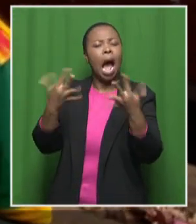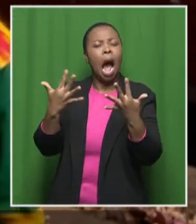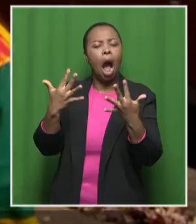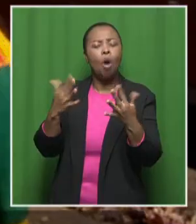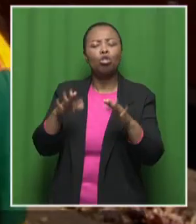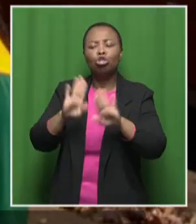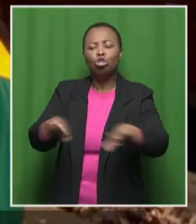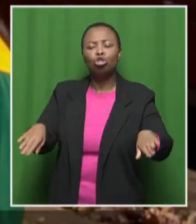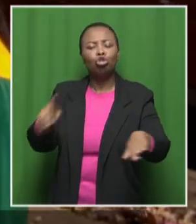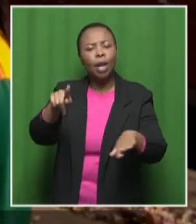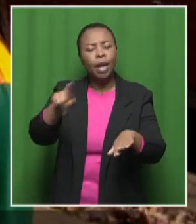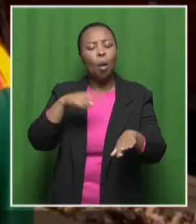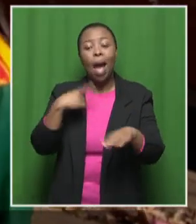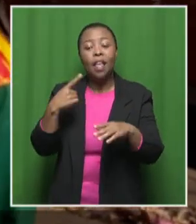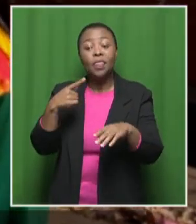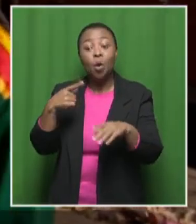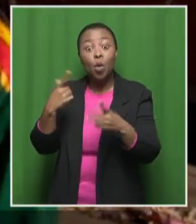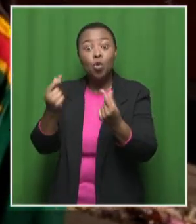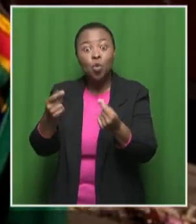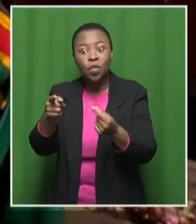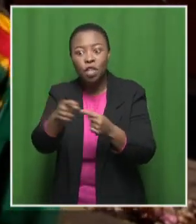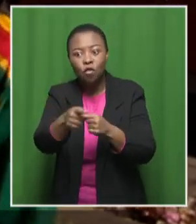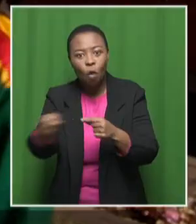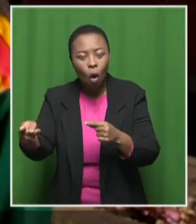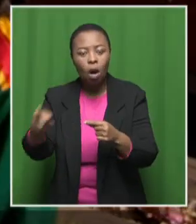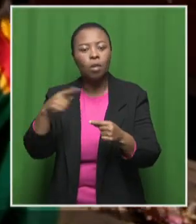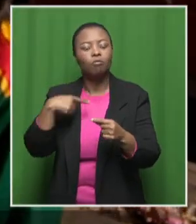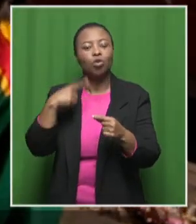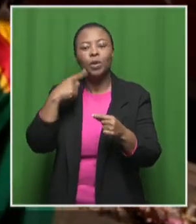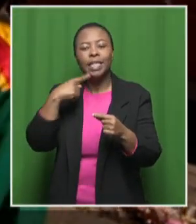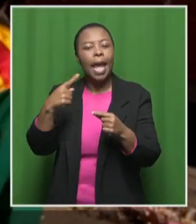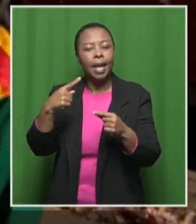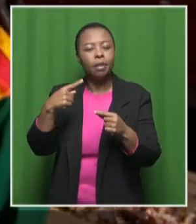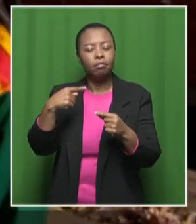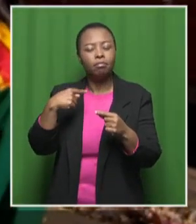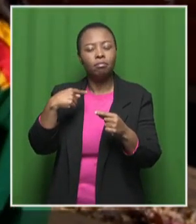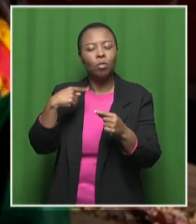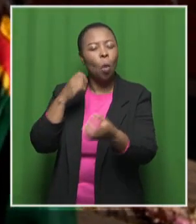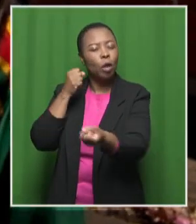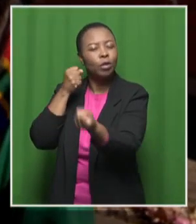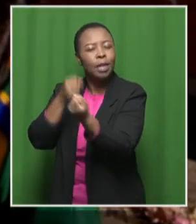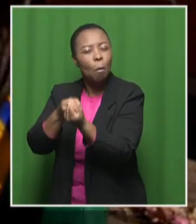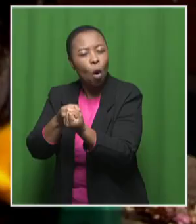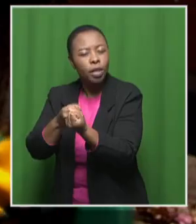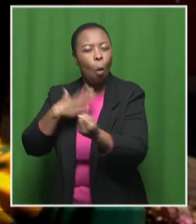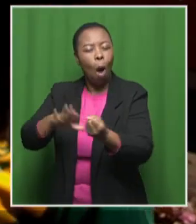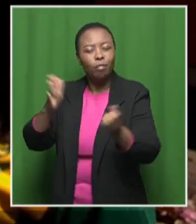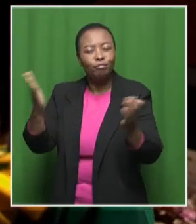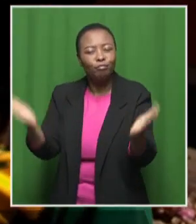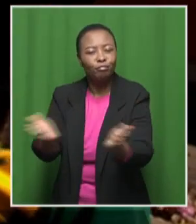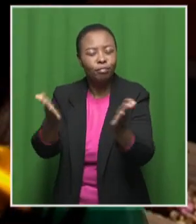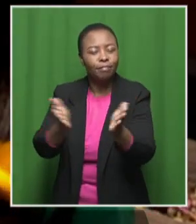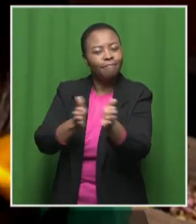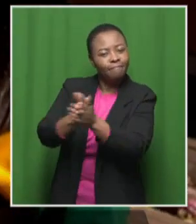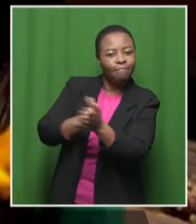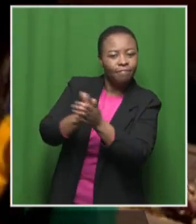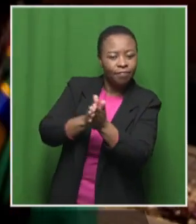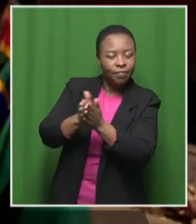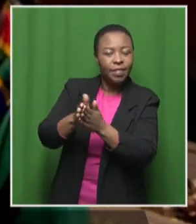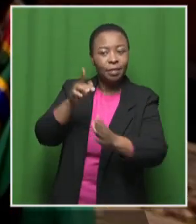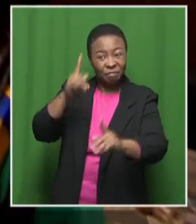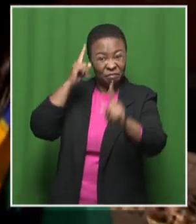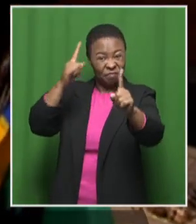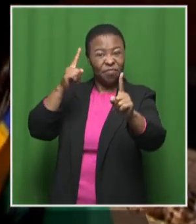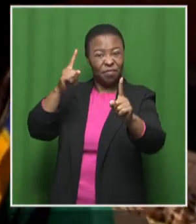that this is being done for them, and someone is saying, we see you and we want you to aspire to be bigger and better? It's extremely